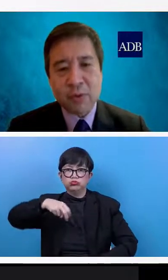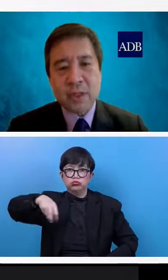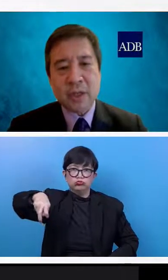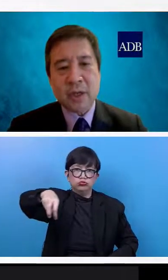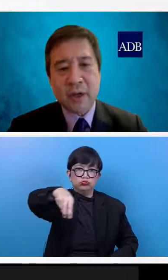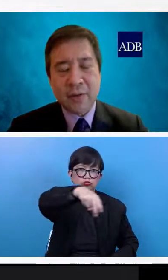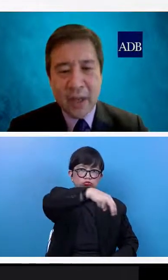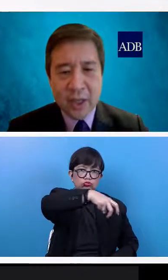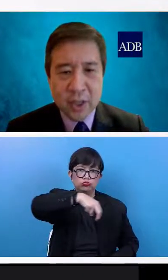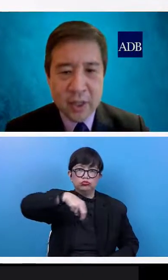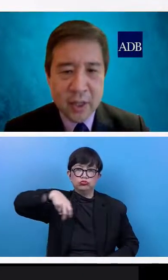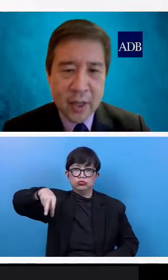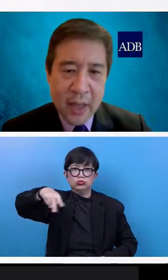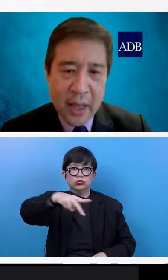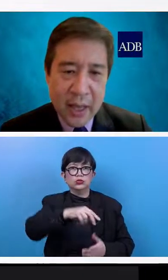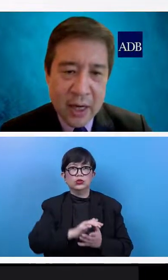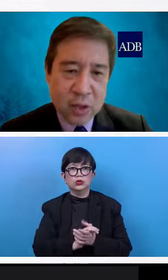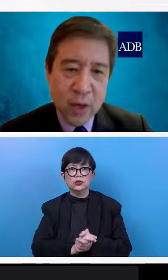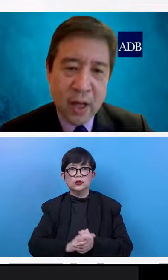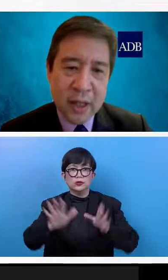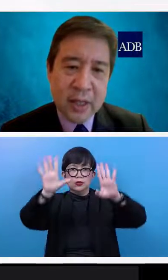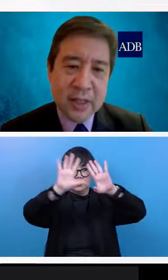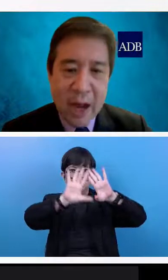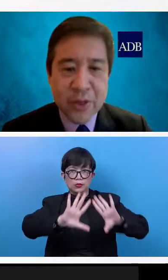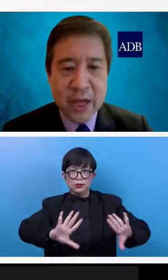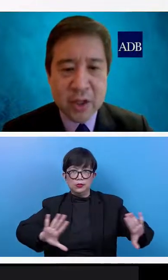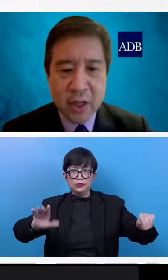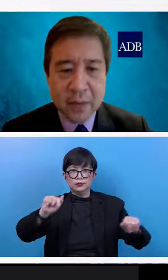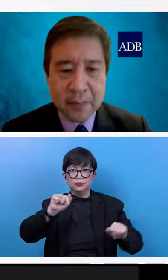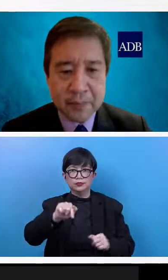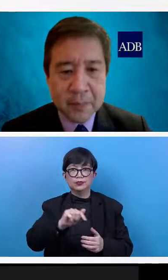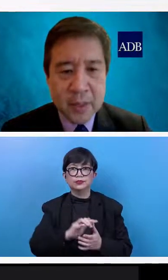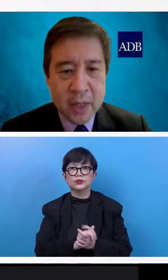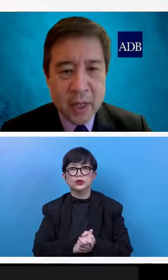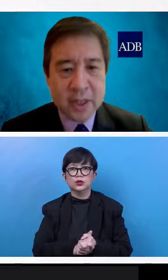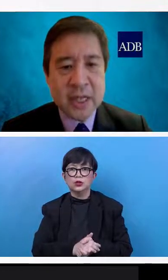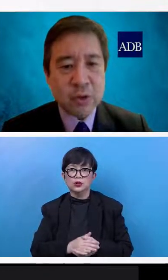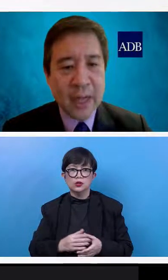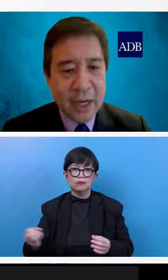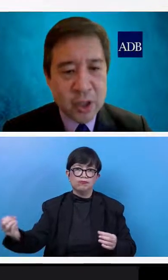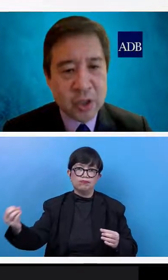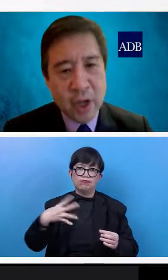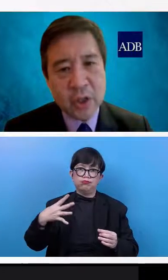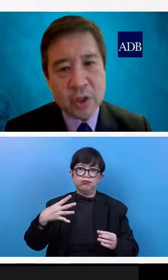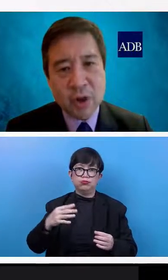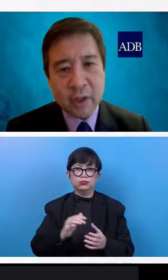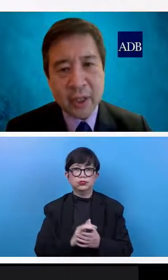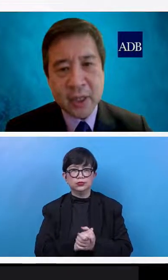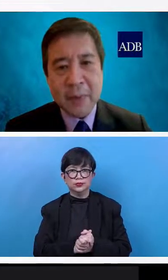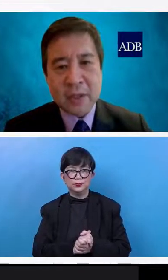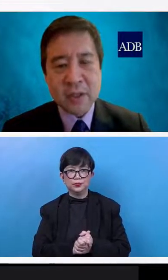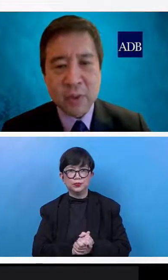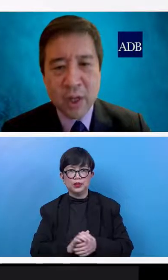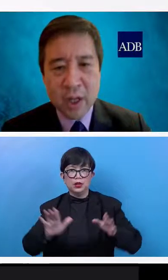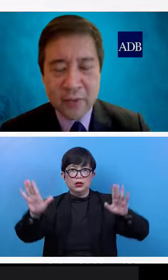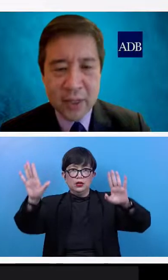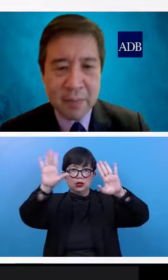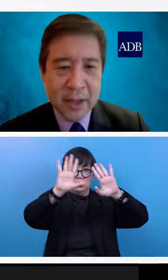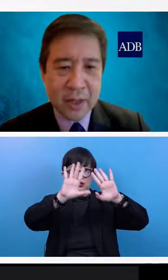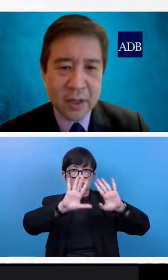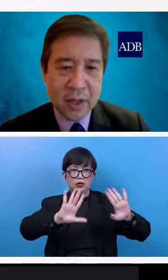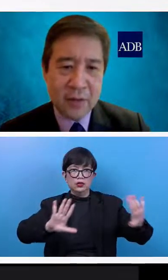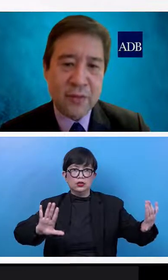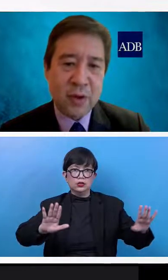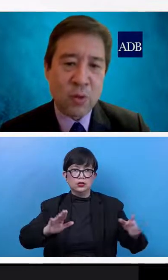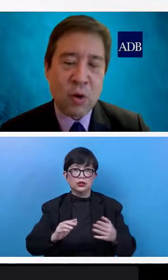dynamic region of Asia, and as well in South Asia. Central Asia is also struggling, especially with all of the